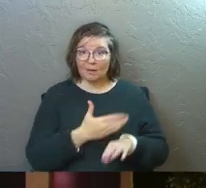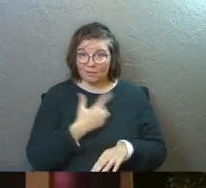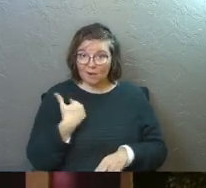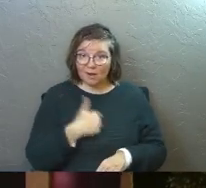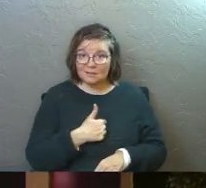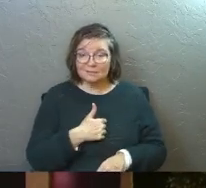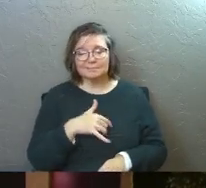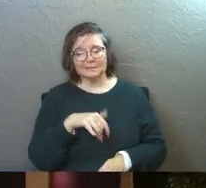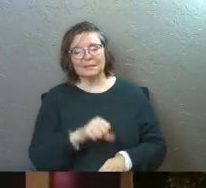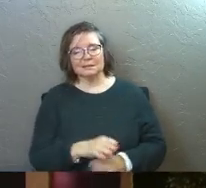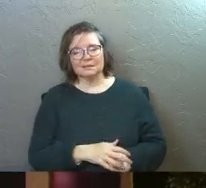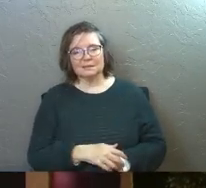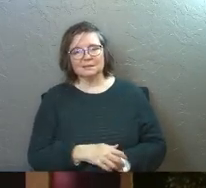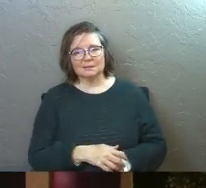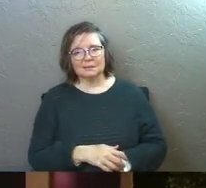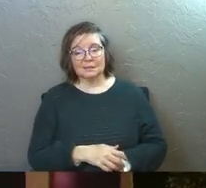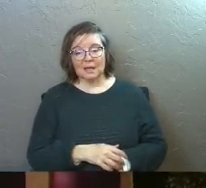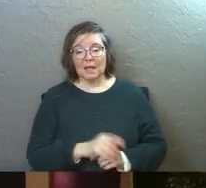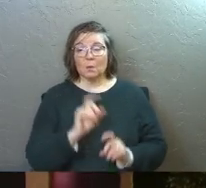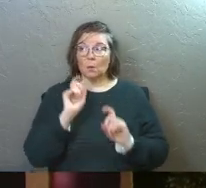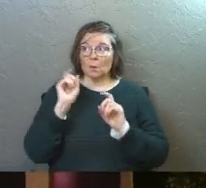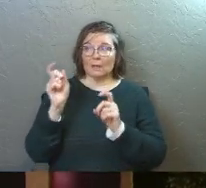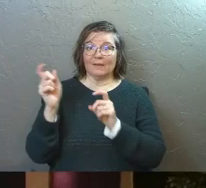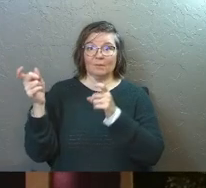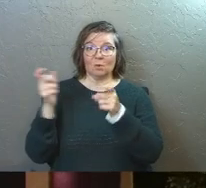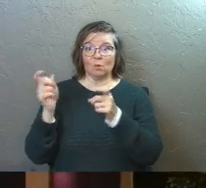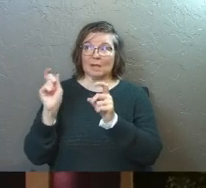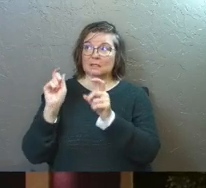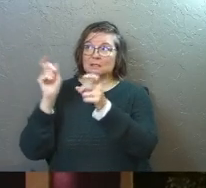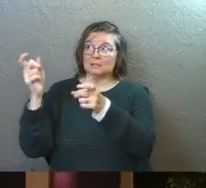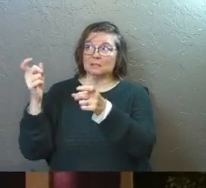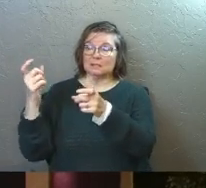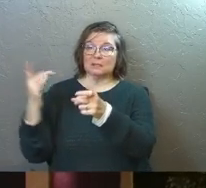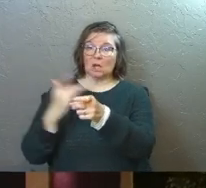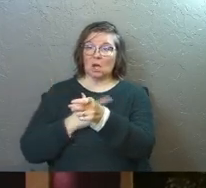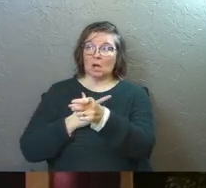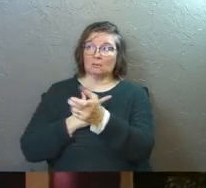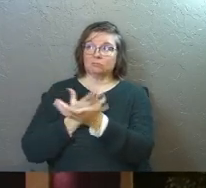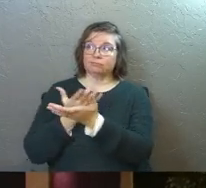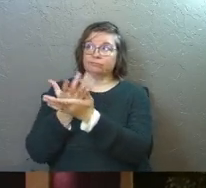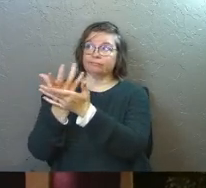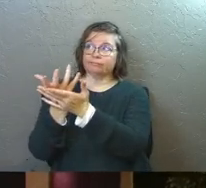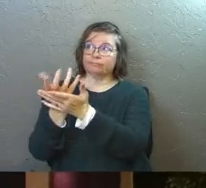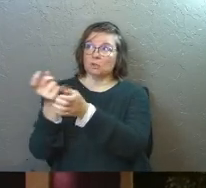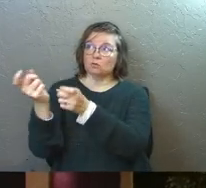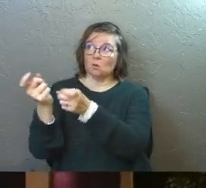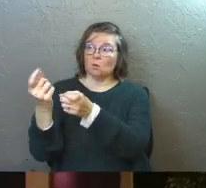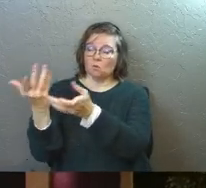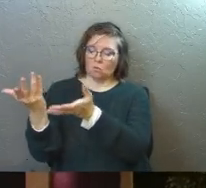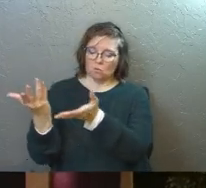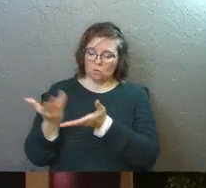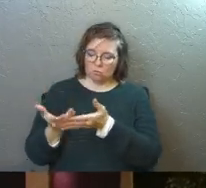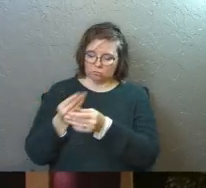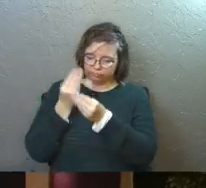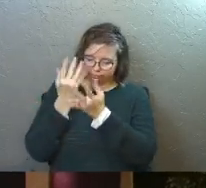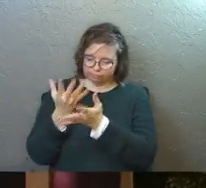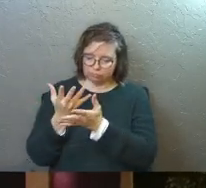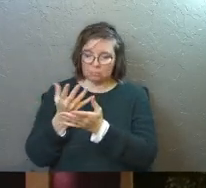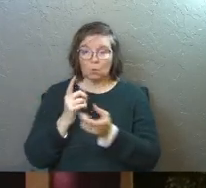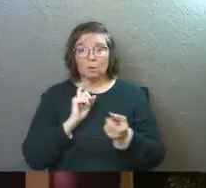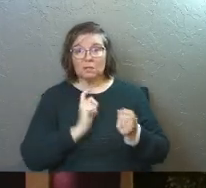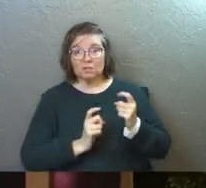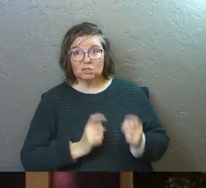us? Yes. And when we give him the reins, when we give him the throne of our hearts and we're allowing him to sanctify us, is he going to bring change that he knows we